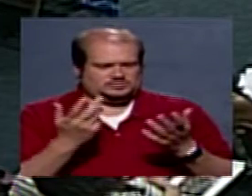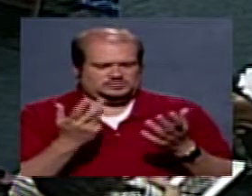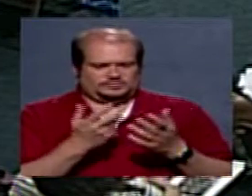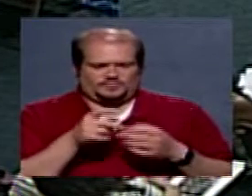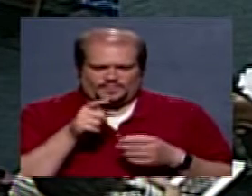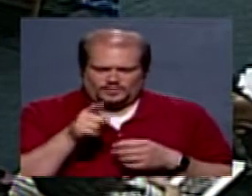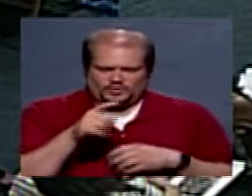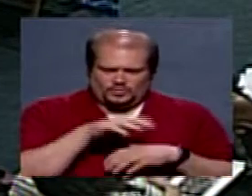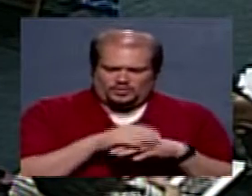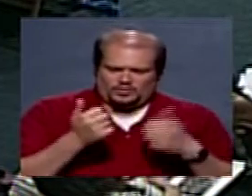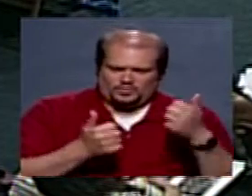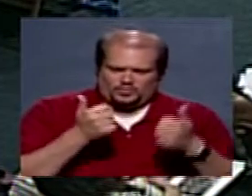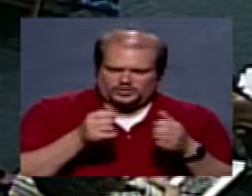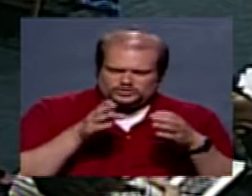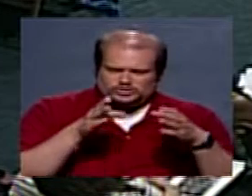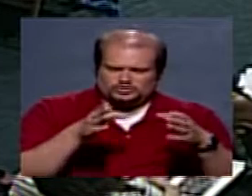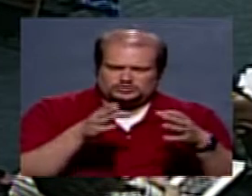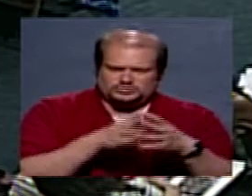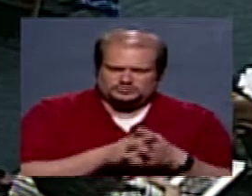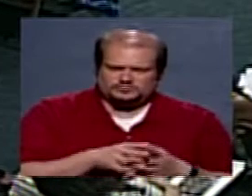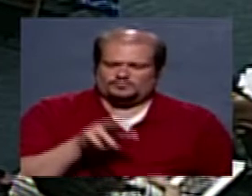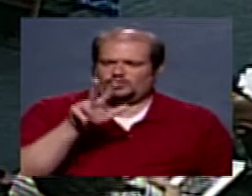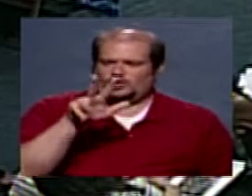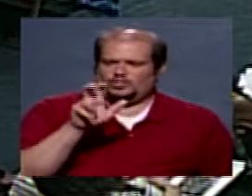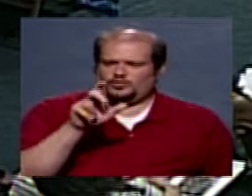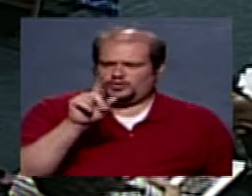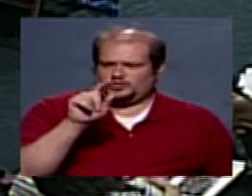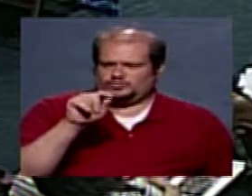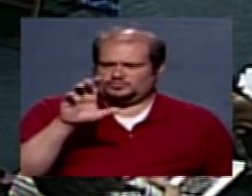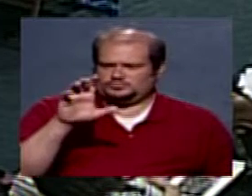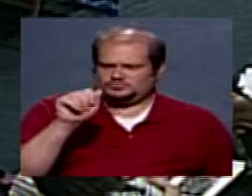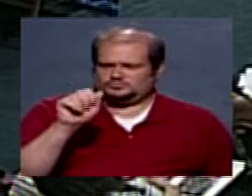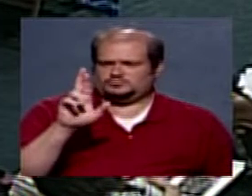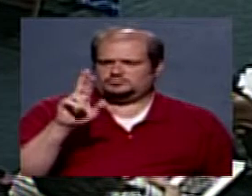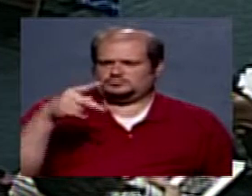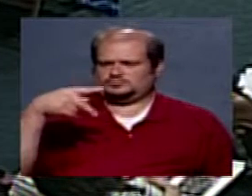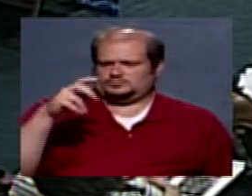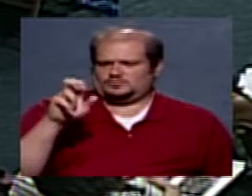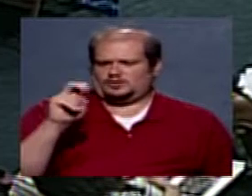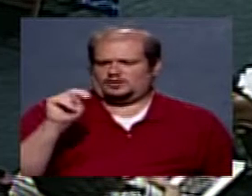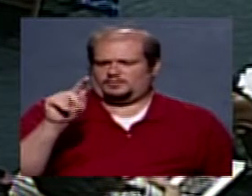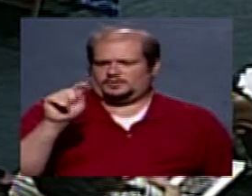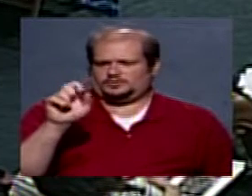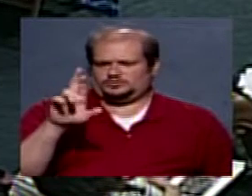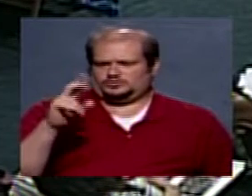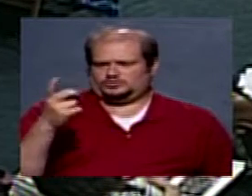And you're on what street? 320 Carpenter Drive. Ma'am. Carpenter Drive.